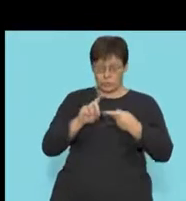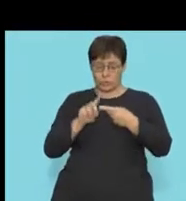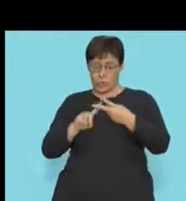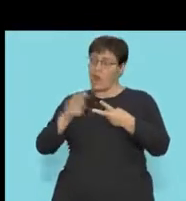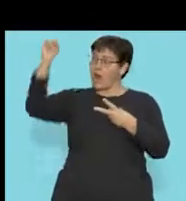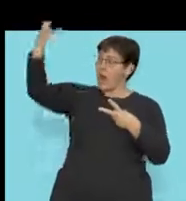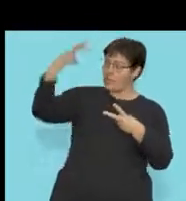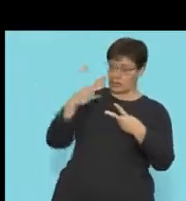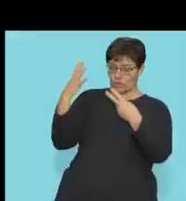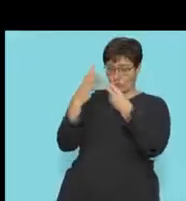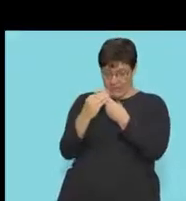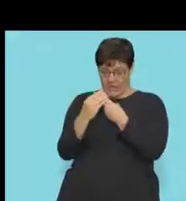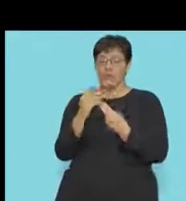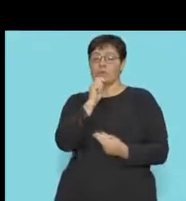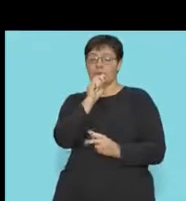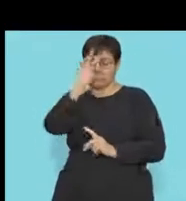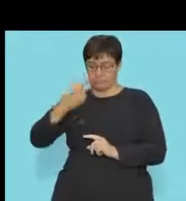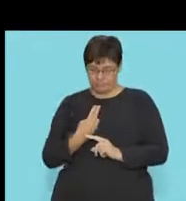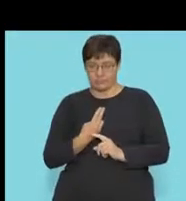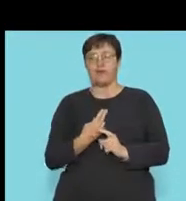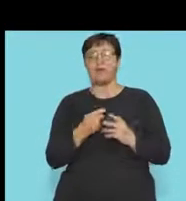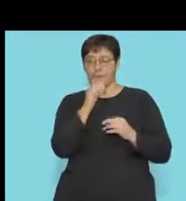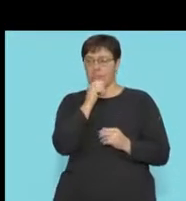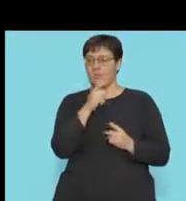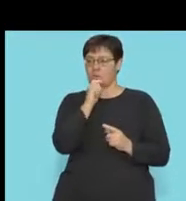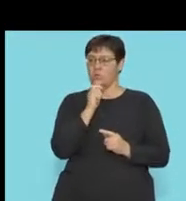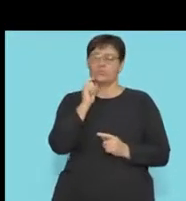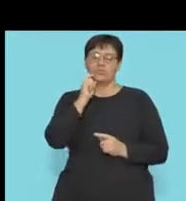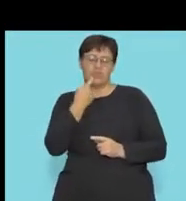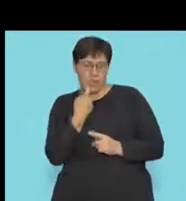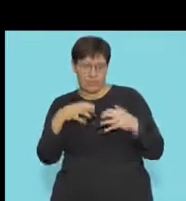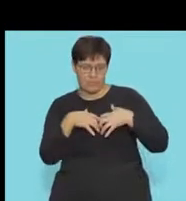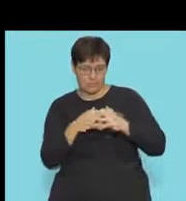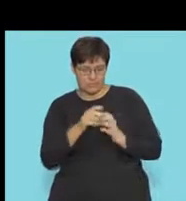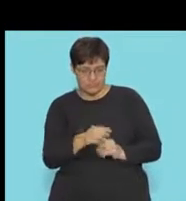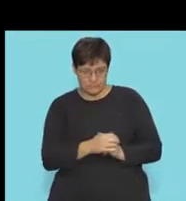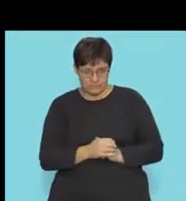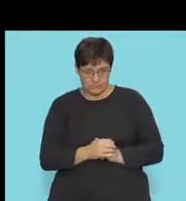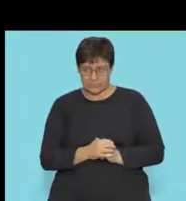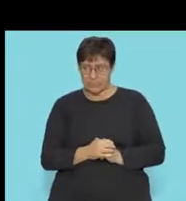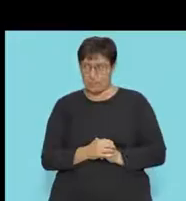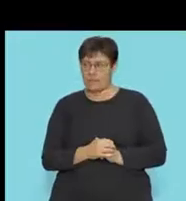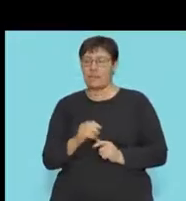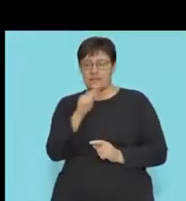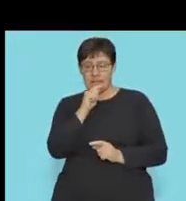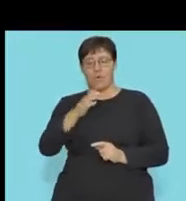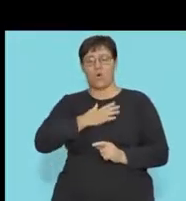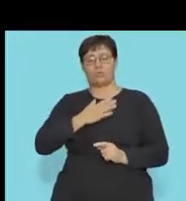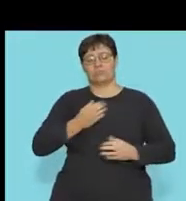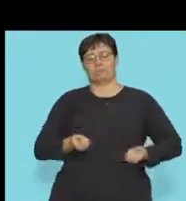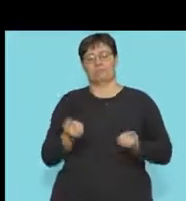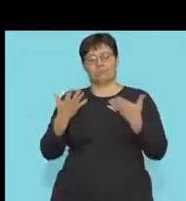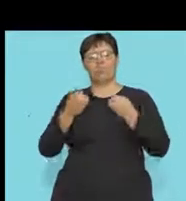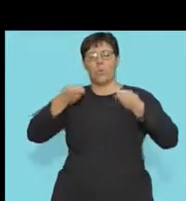sun, and put together what we refer to as your carbohydrates or your sugar and oxygen, which is a